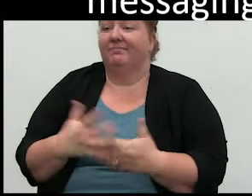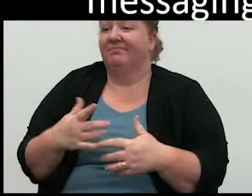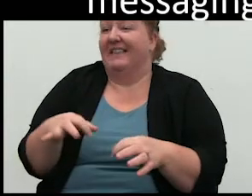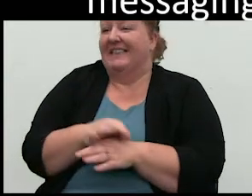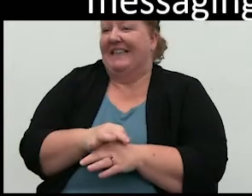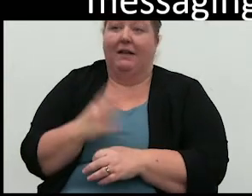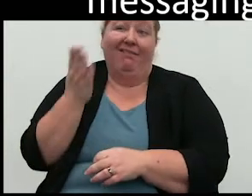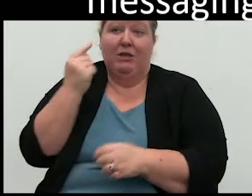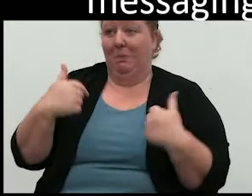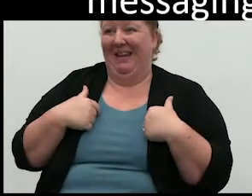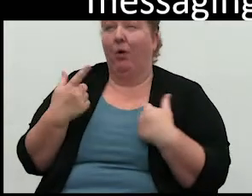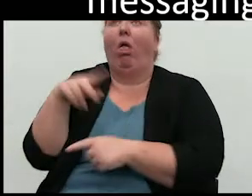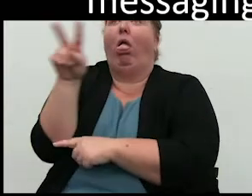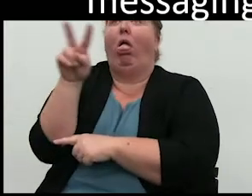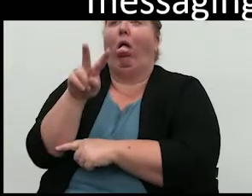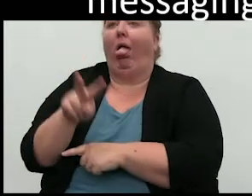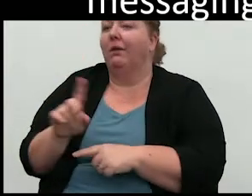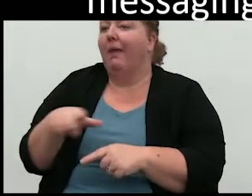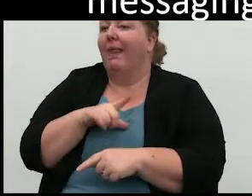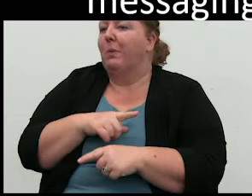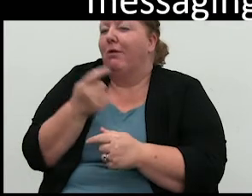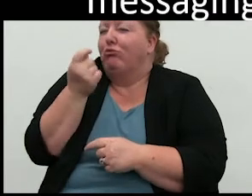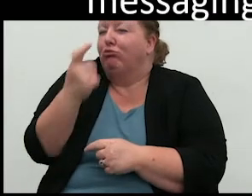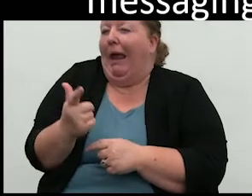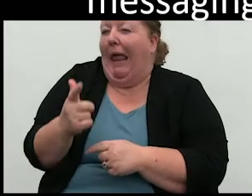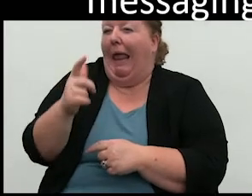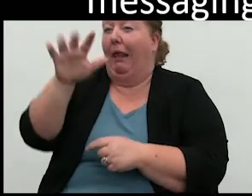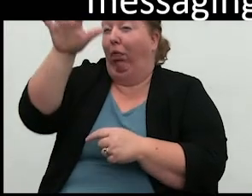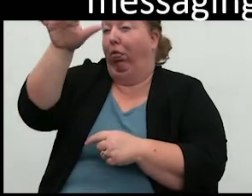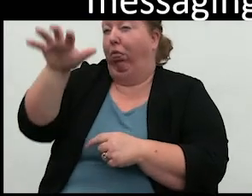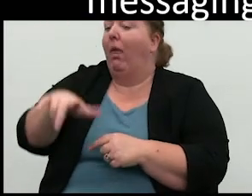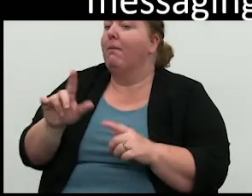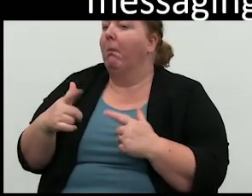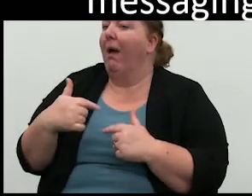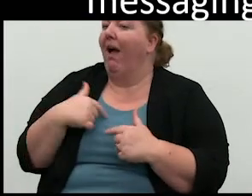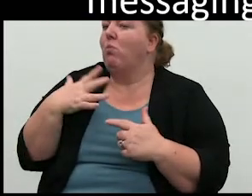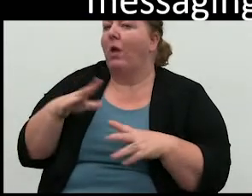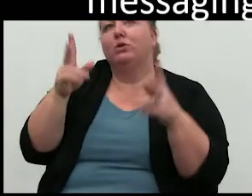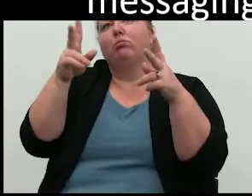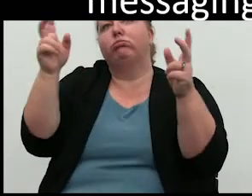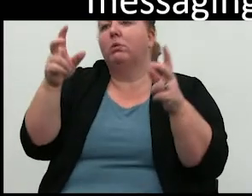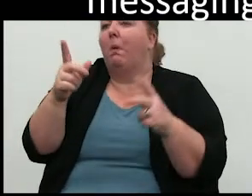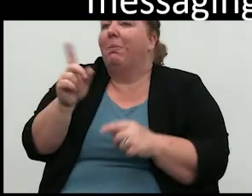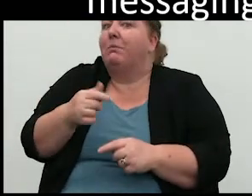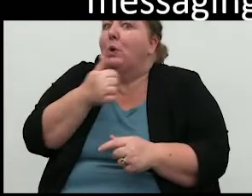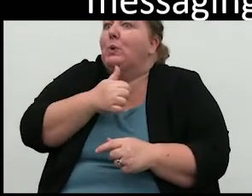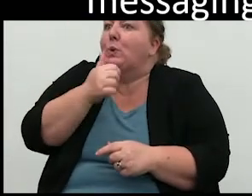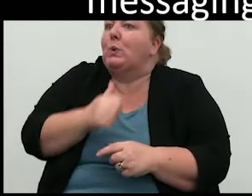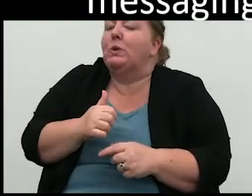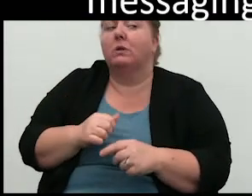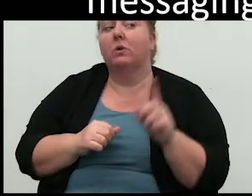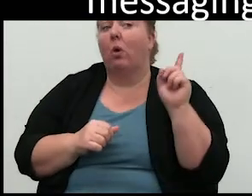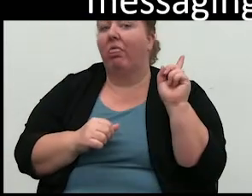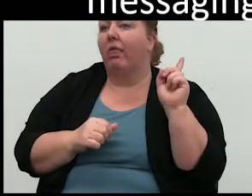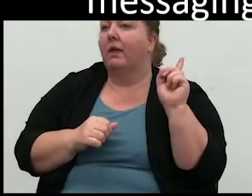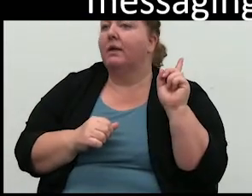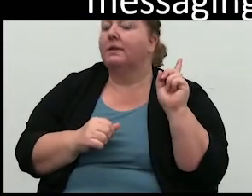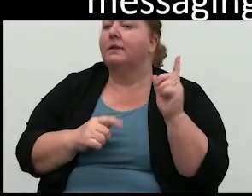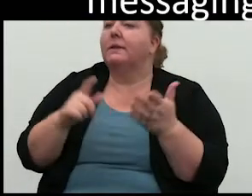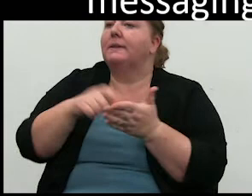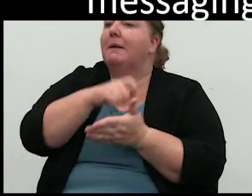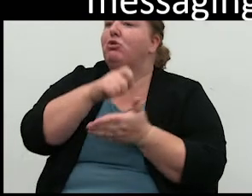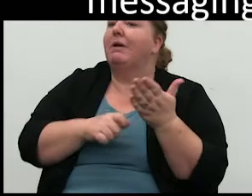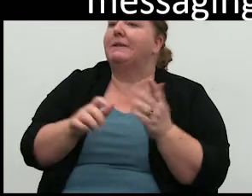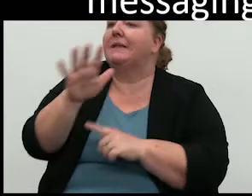wanted to really quote from the horse's mouth people who have been using this stuff. And this is the Democratic